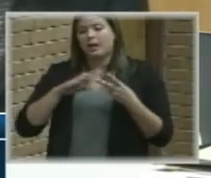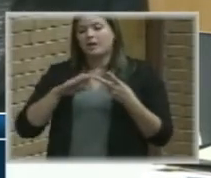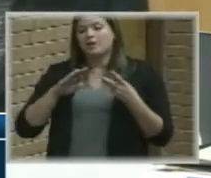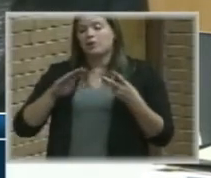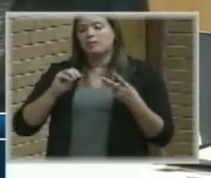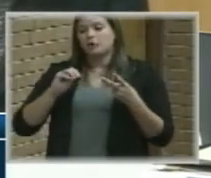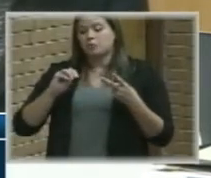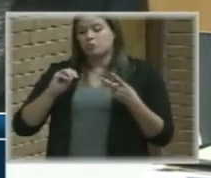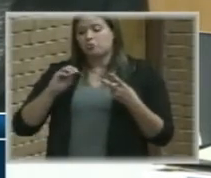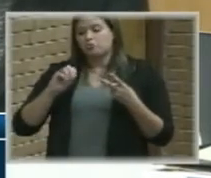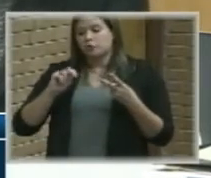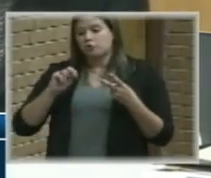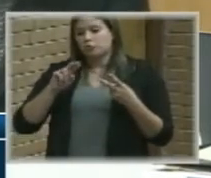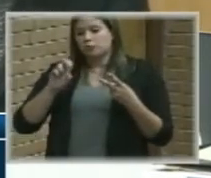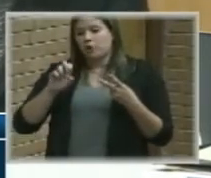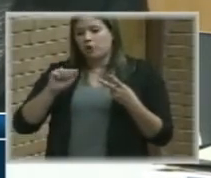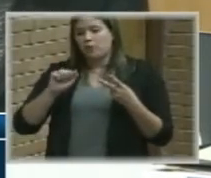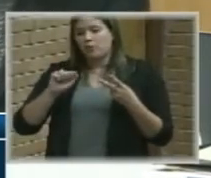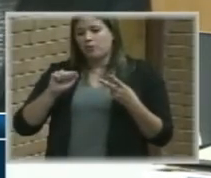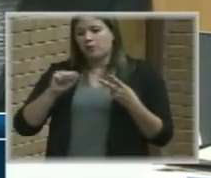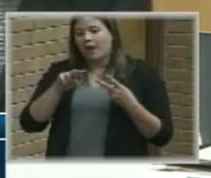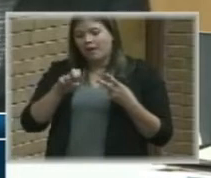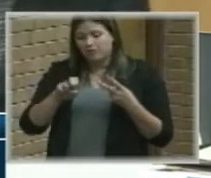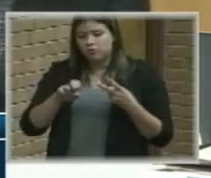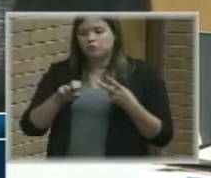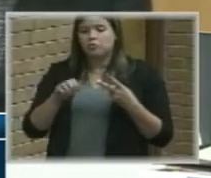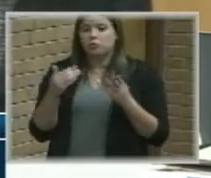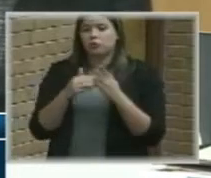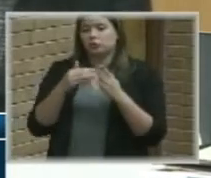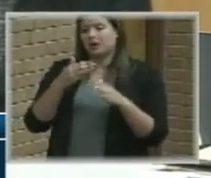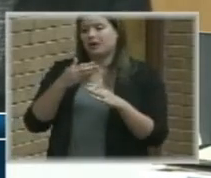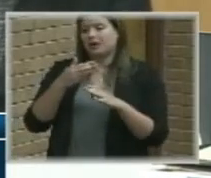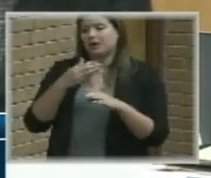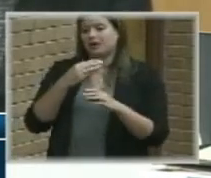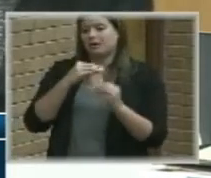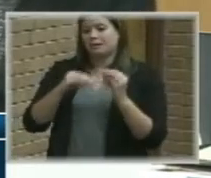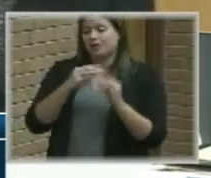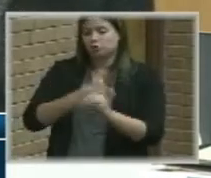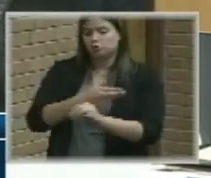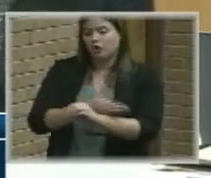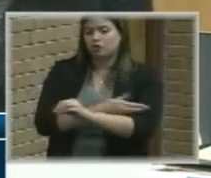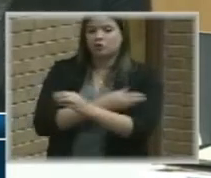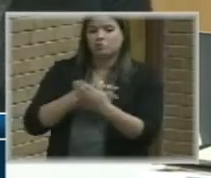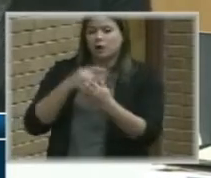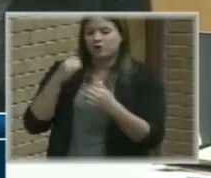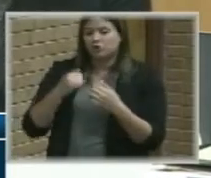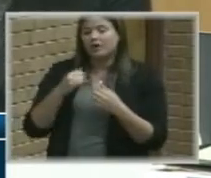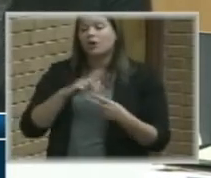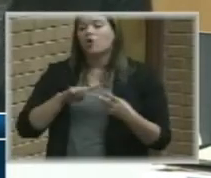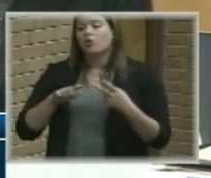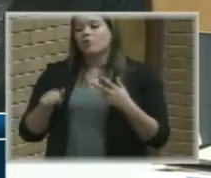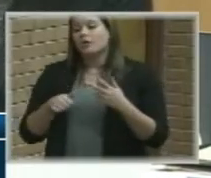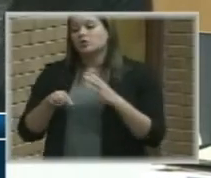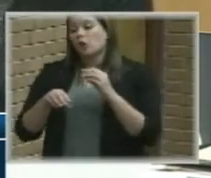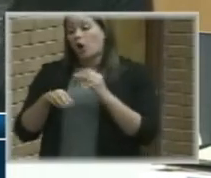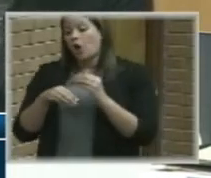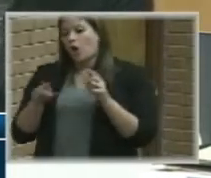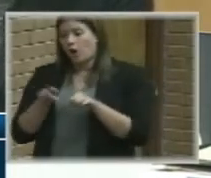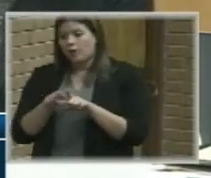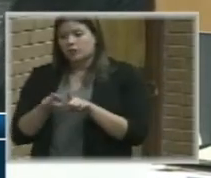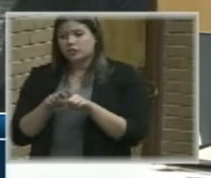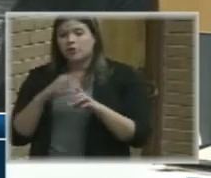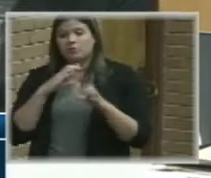GIGP, Green Infrastructure Grant Program project. In addition, there was an item of communication from Misha